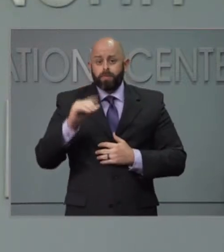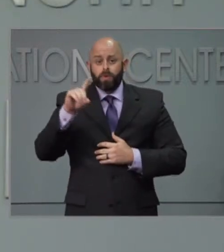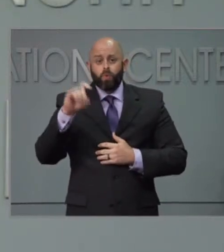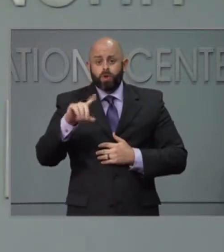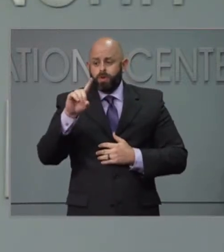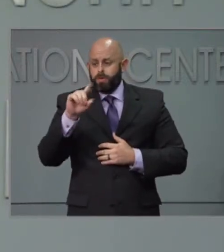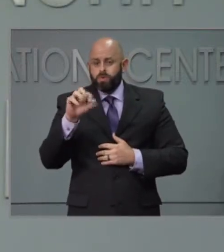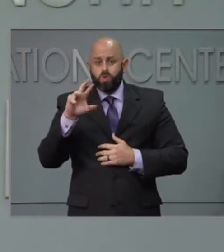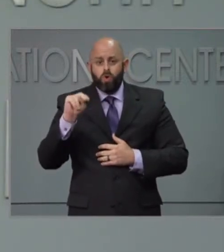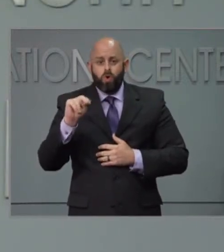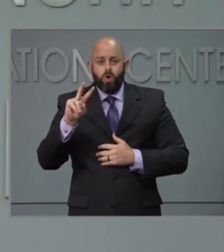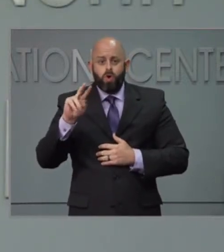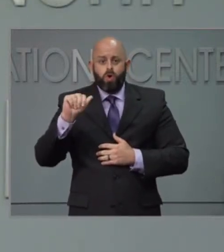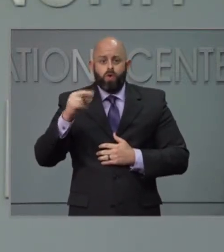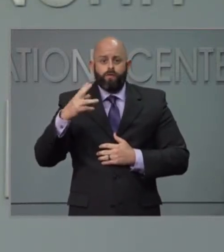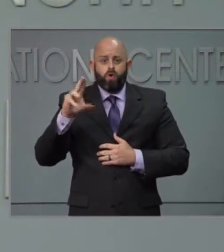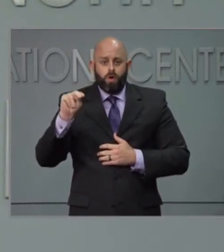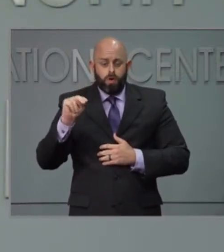News and Observer.